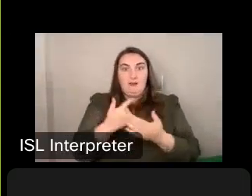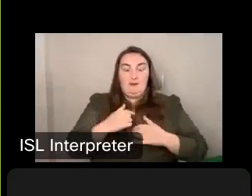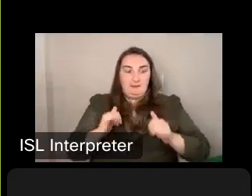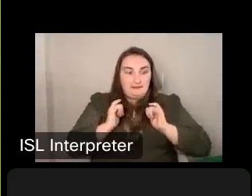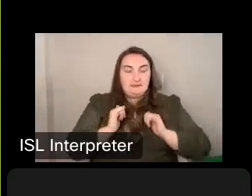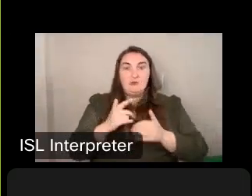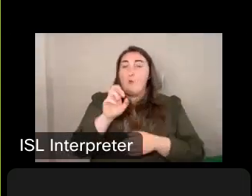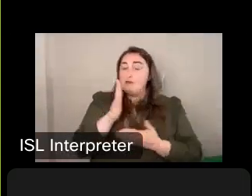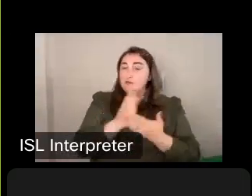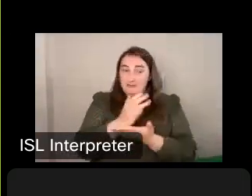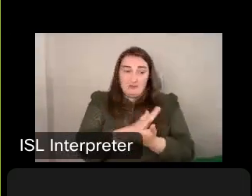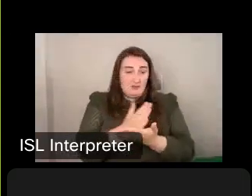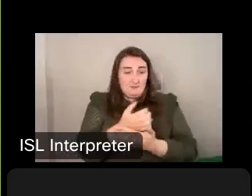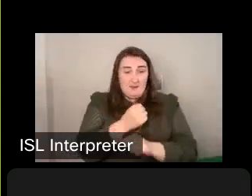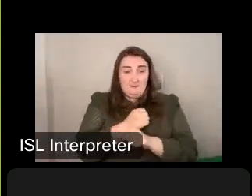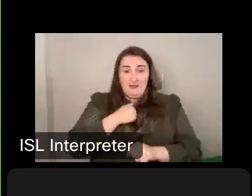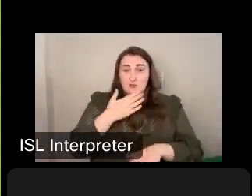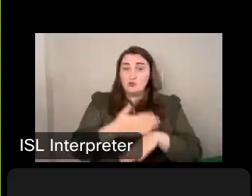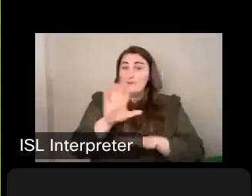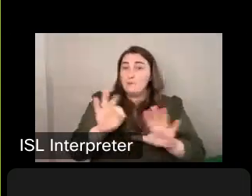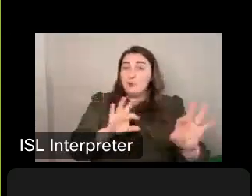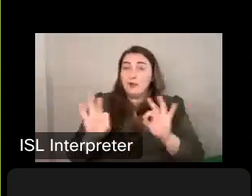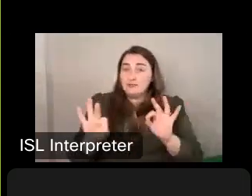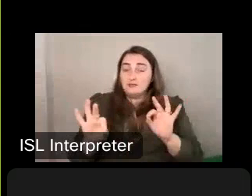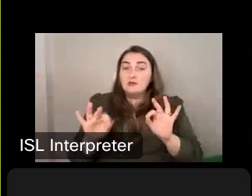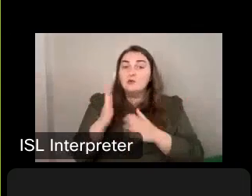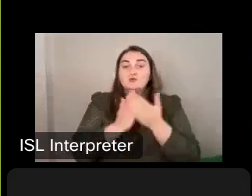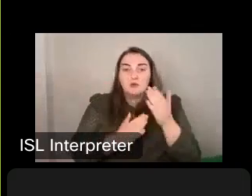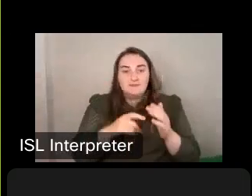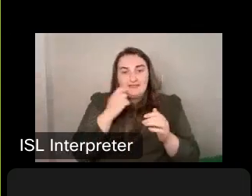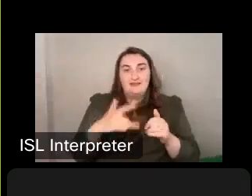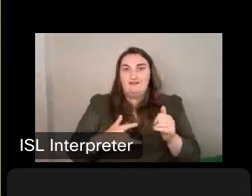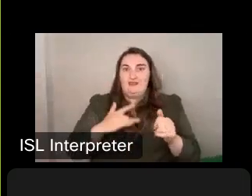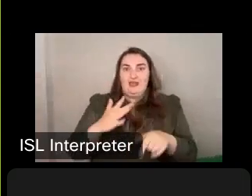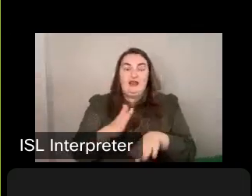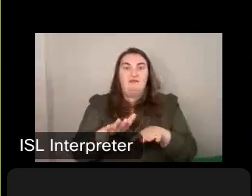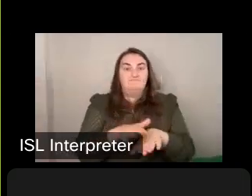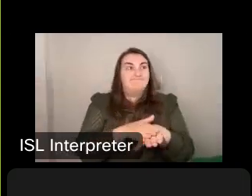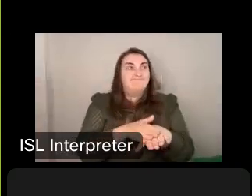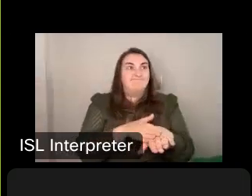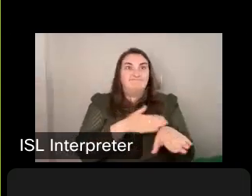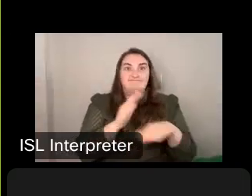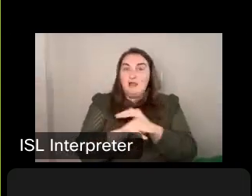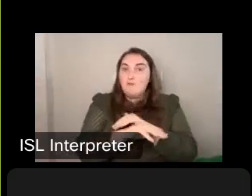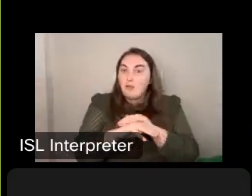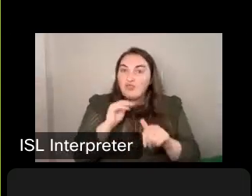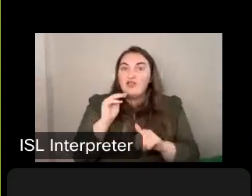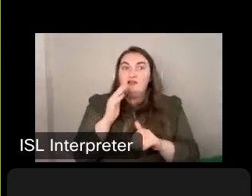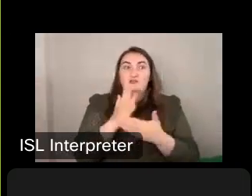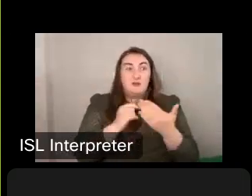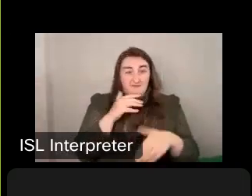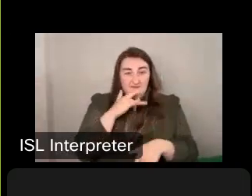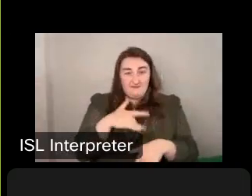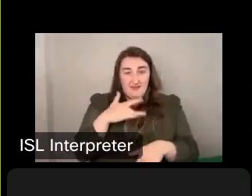choice. And they explained that for some, those feelings lasted for a few months, but others explained that it actually was more